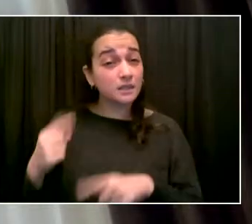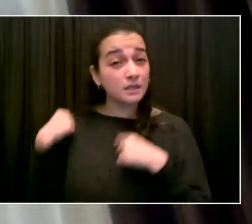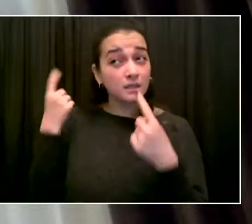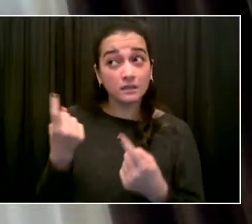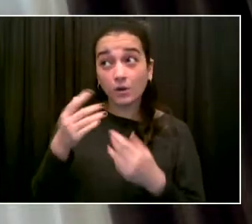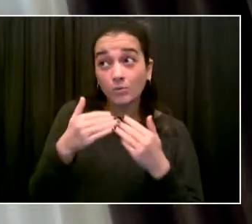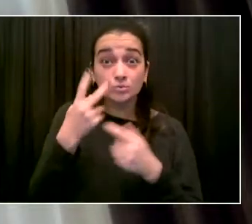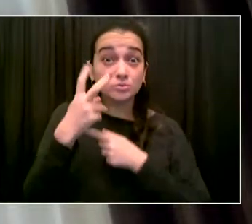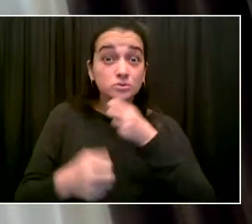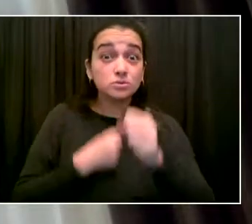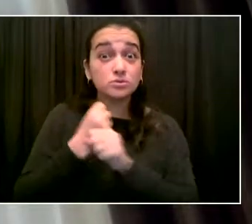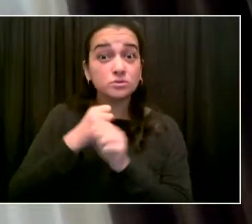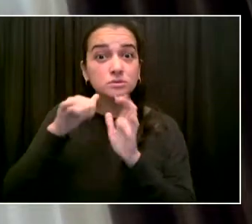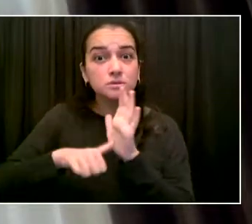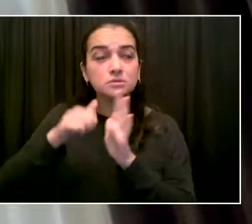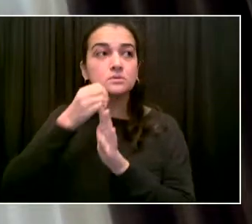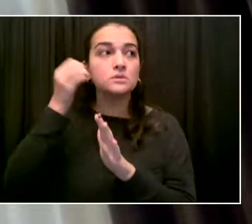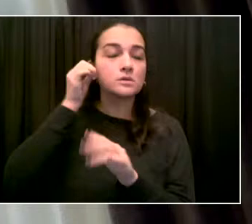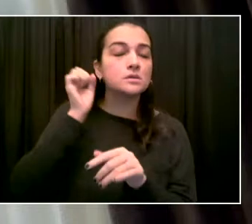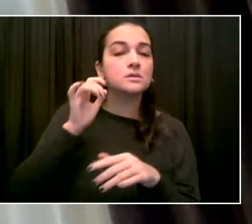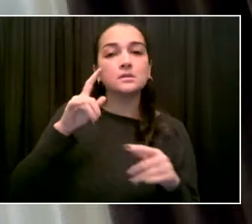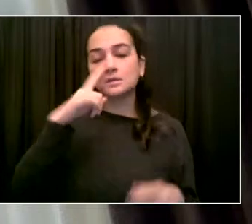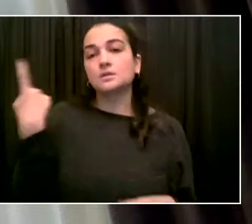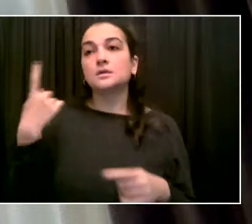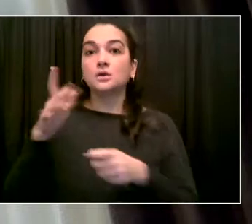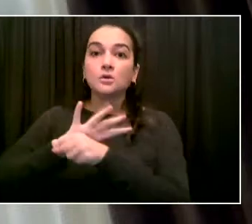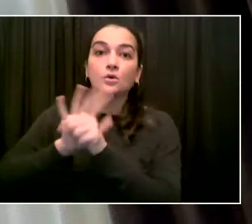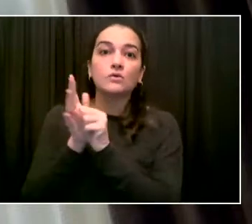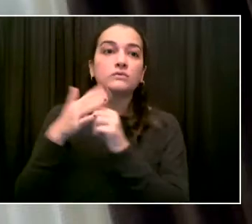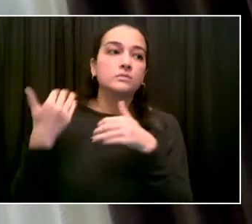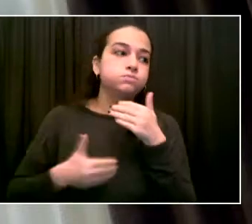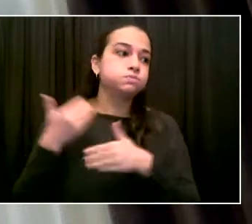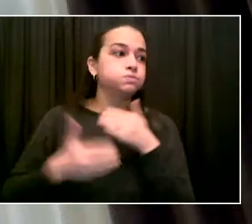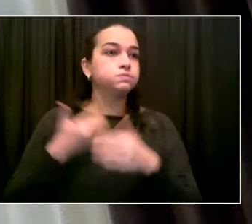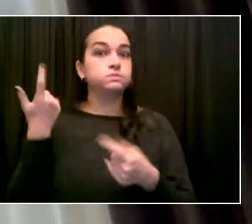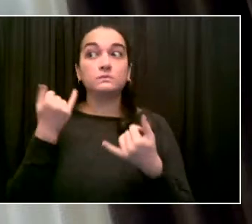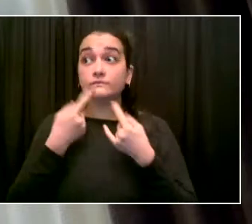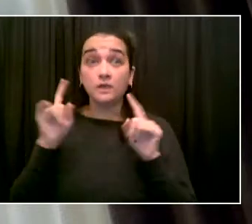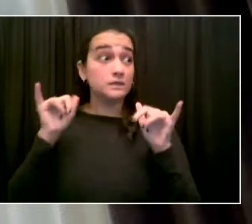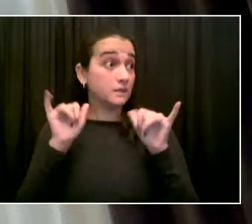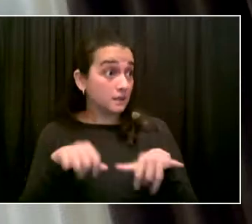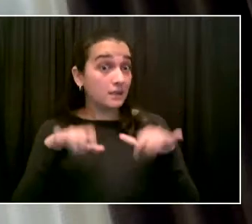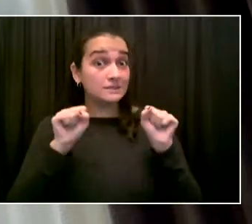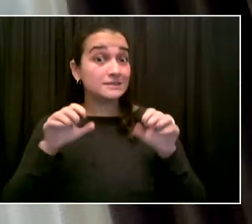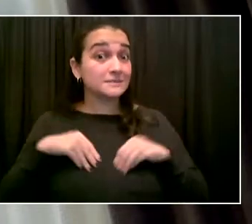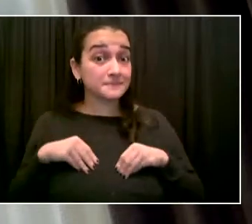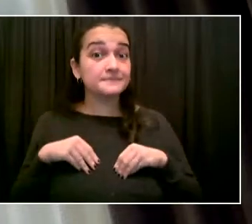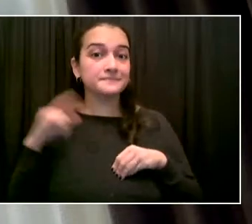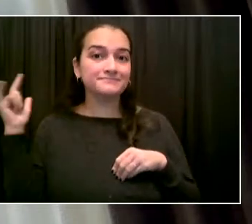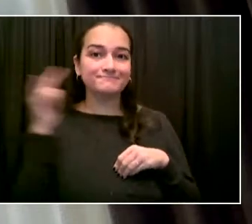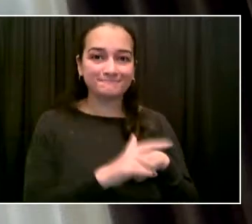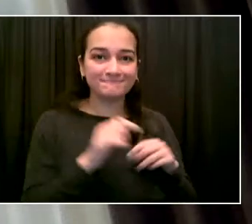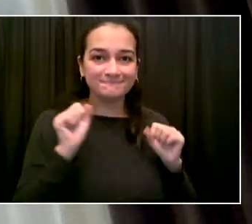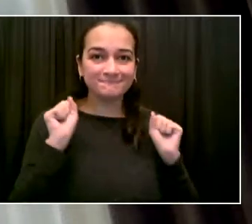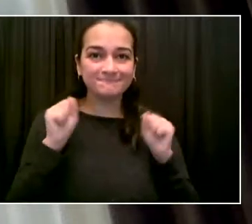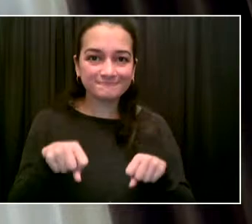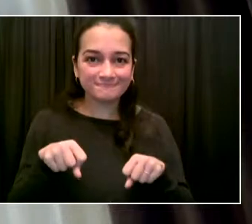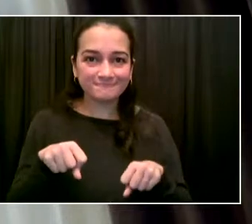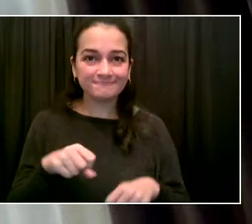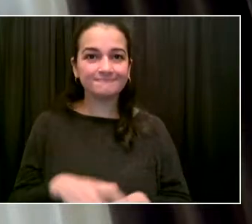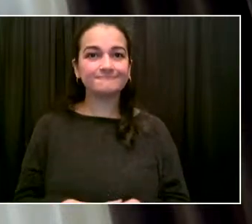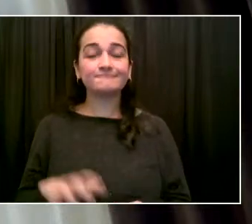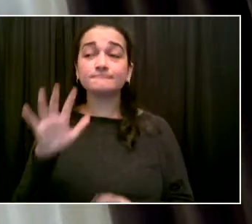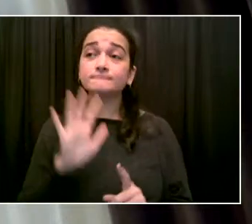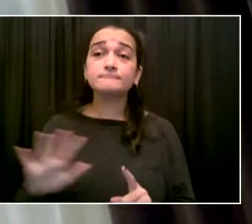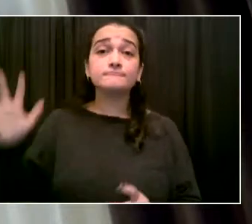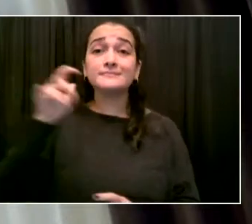favourite with all of the UK public, and people have been clamouring to rebook and get back to New